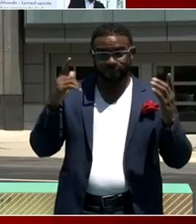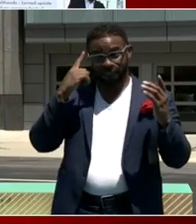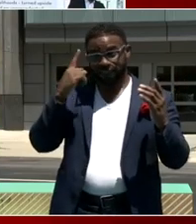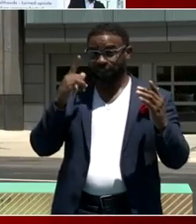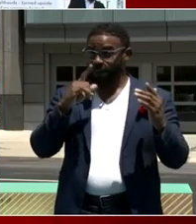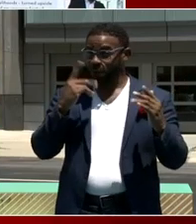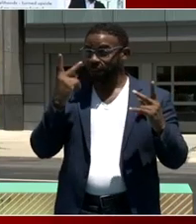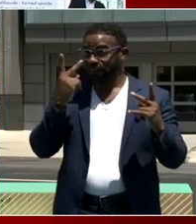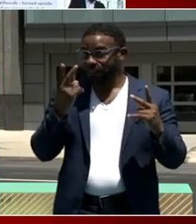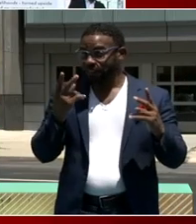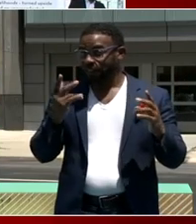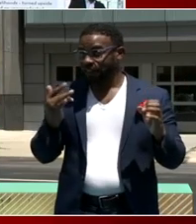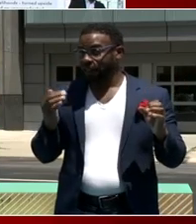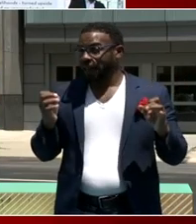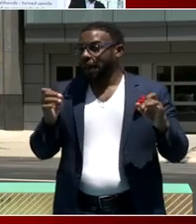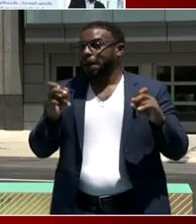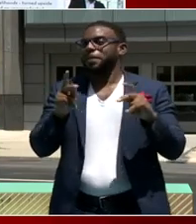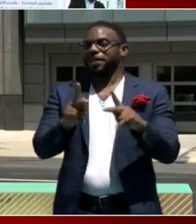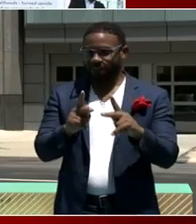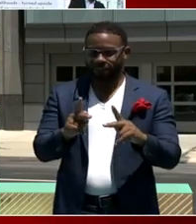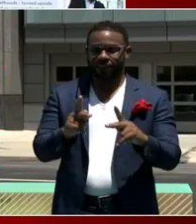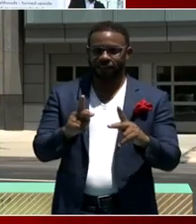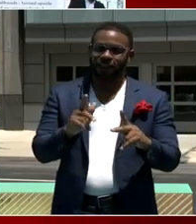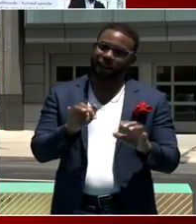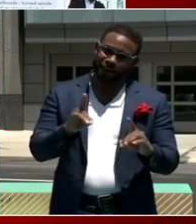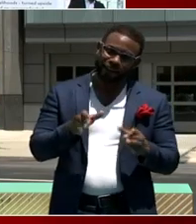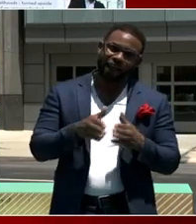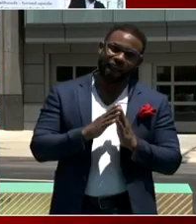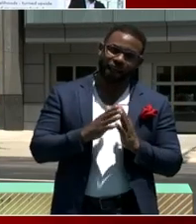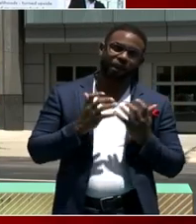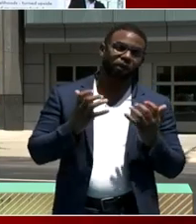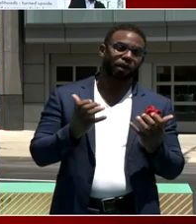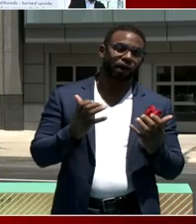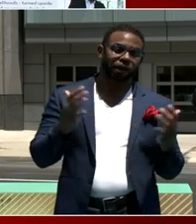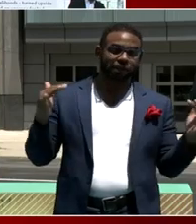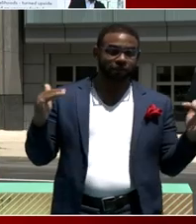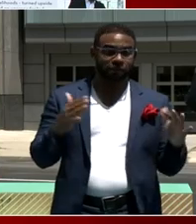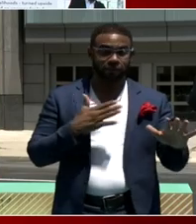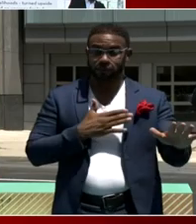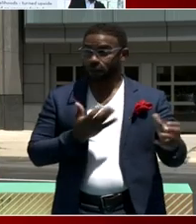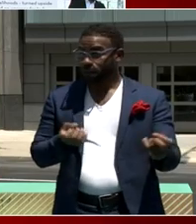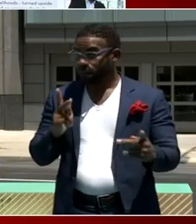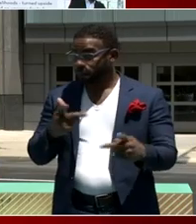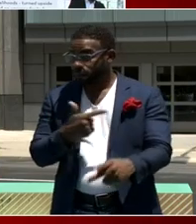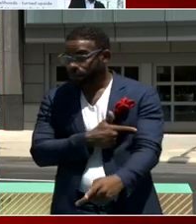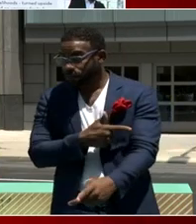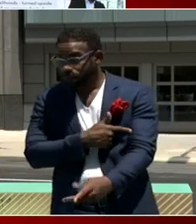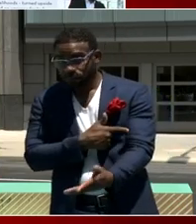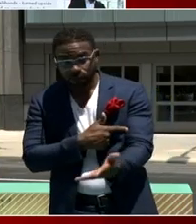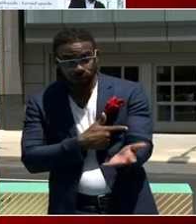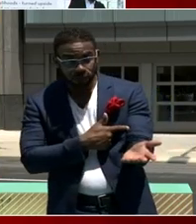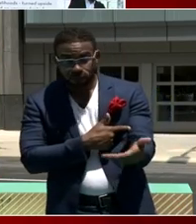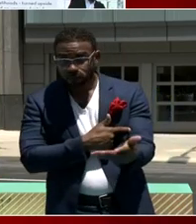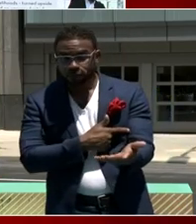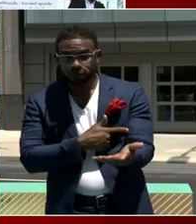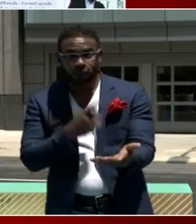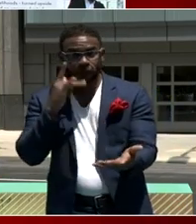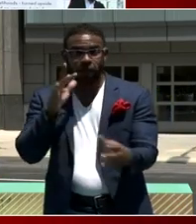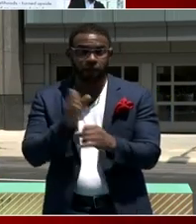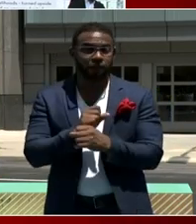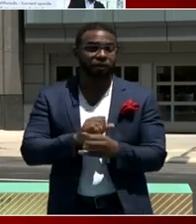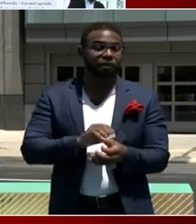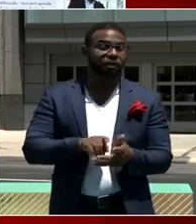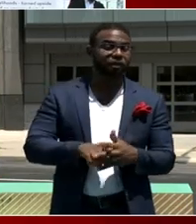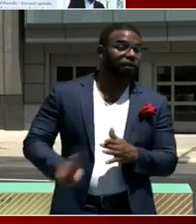think that we're seeing the comeback. Now, I did ask the crowd assembled how many people have been vaccinated. You thought you were going to get